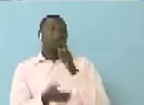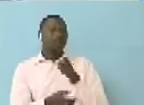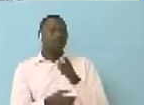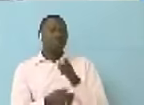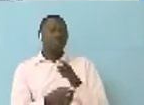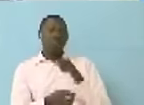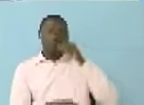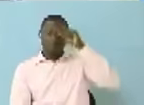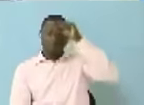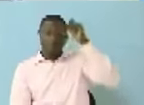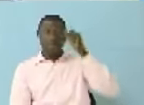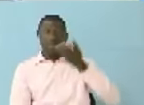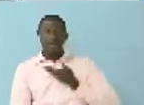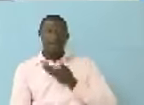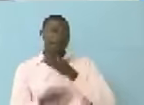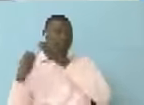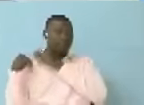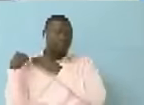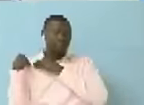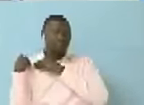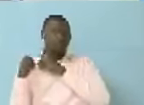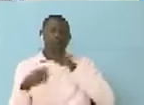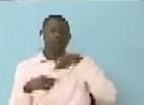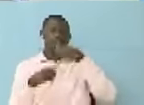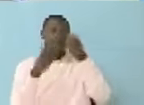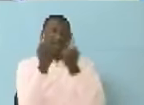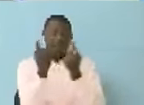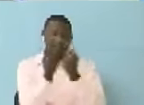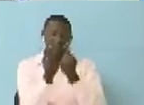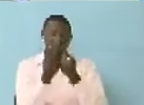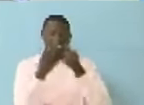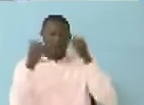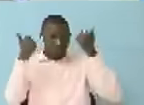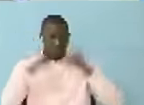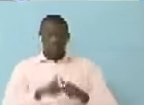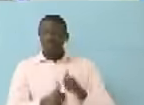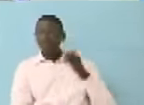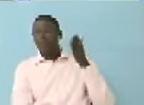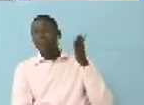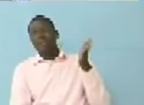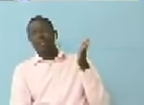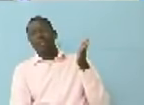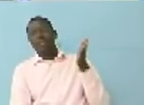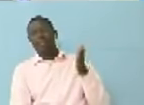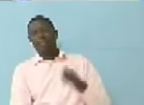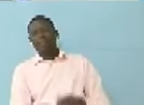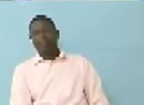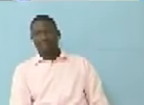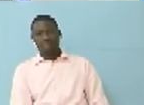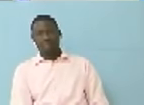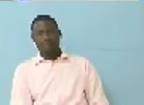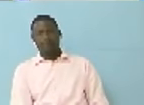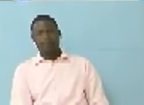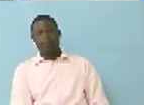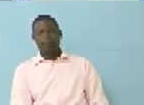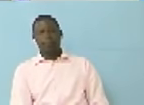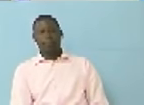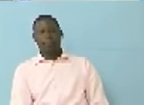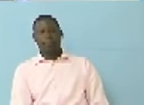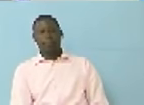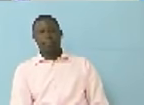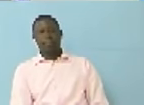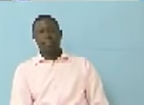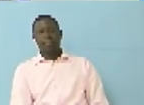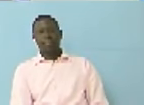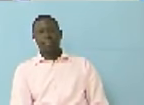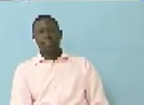had responsibility for everything that happened there. What the president on Yimaka Longundo Duno de Kuoku Kim Kerendin